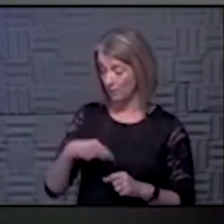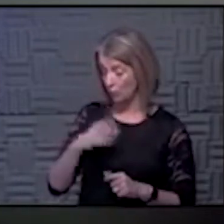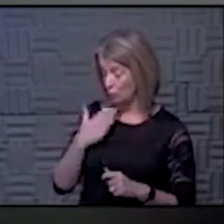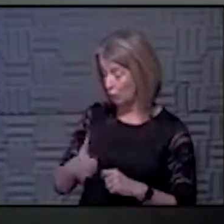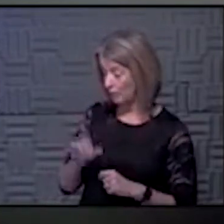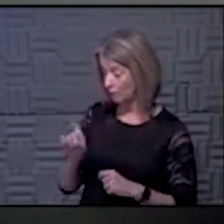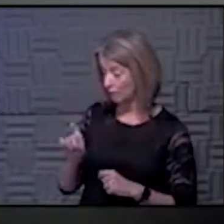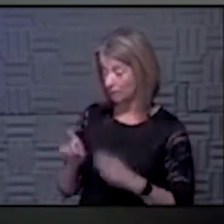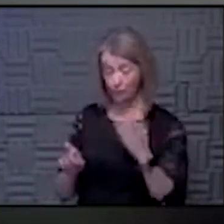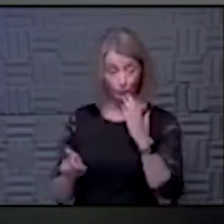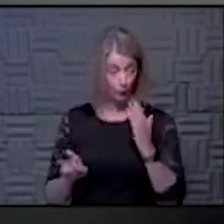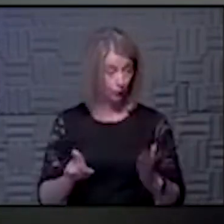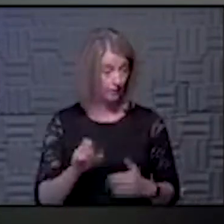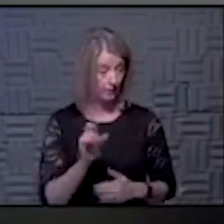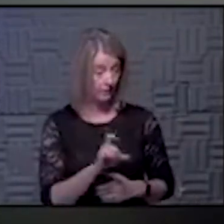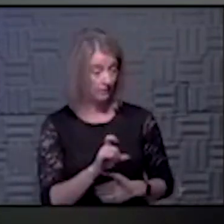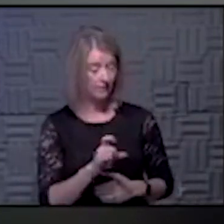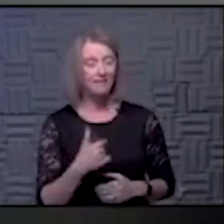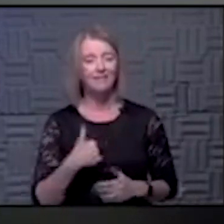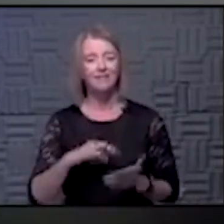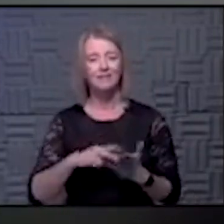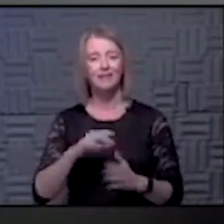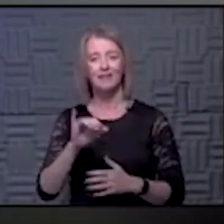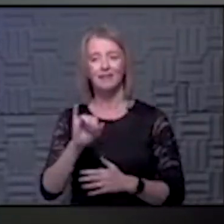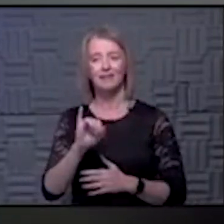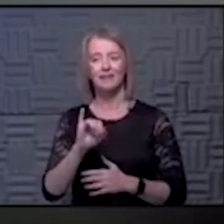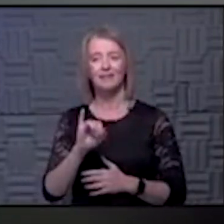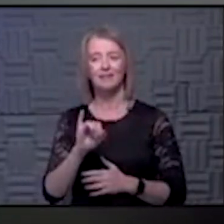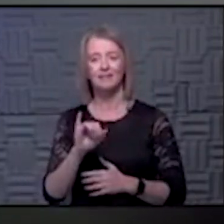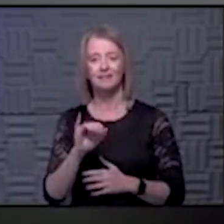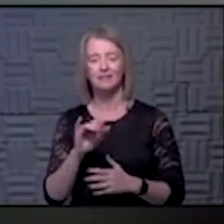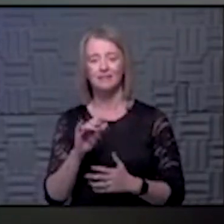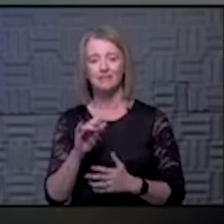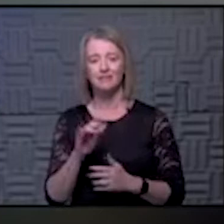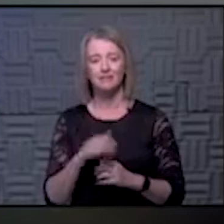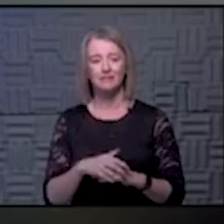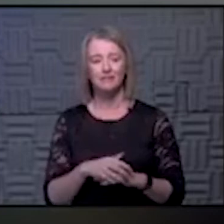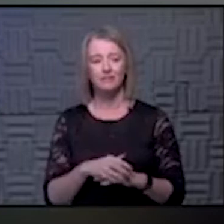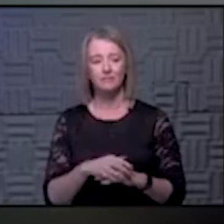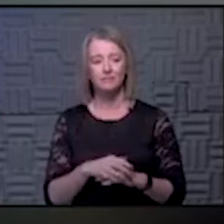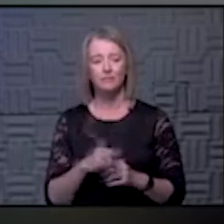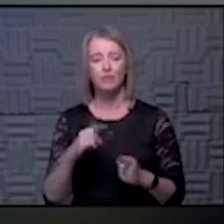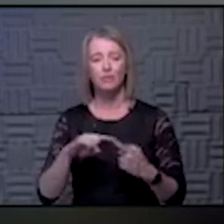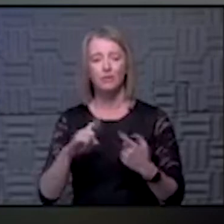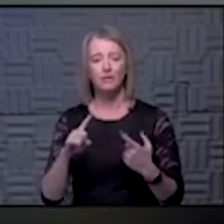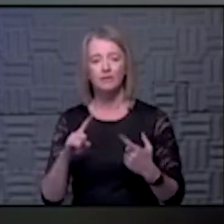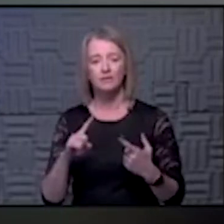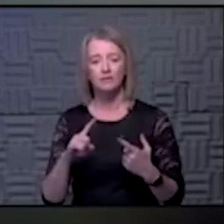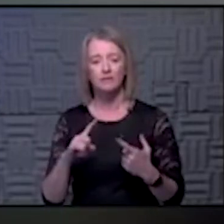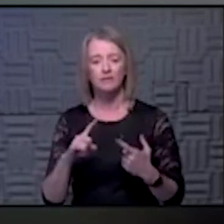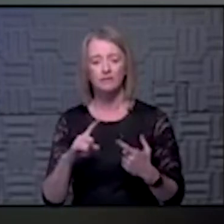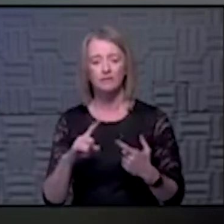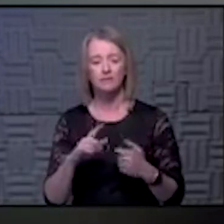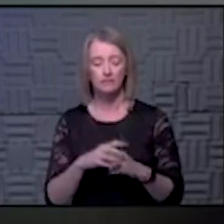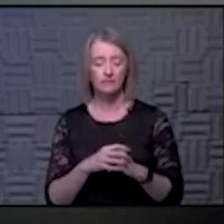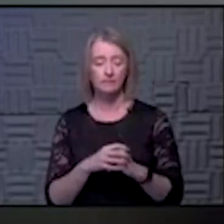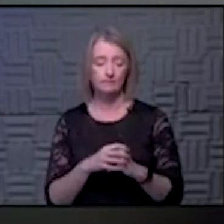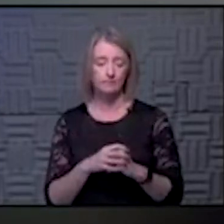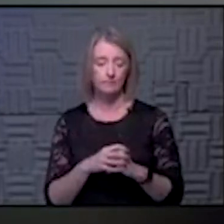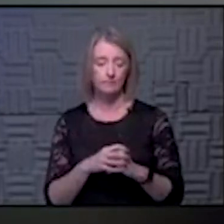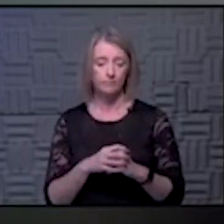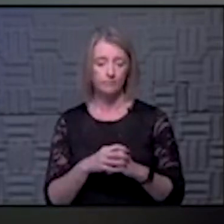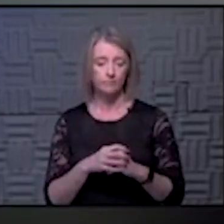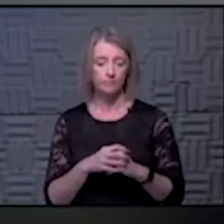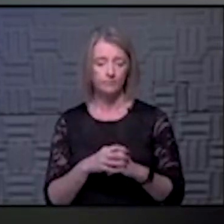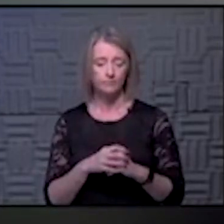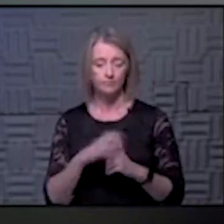that is like a IED, an improvised explosive device. When that goes off against the vehicle, the